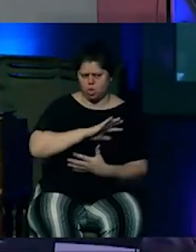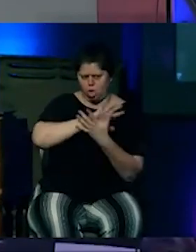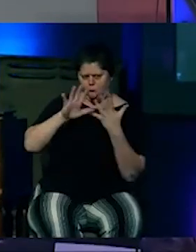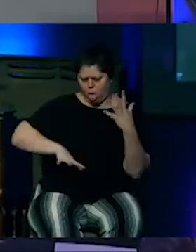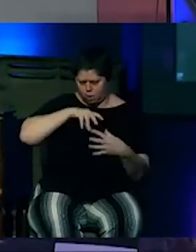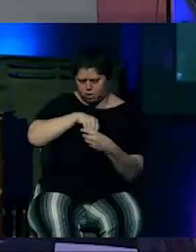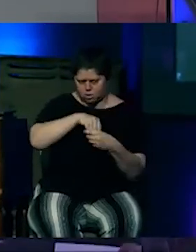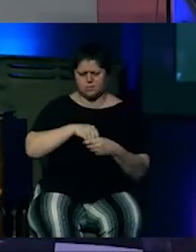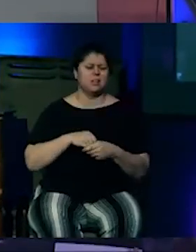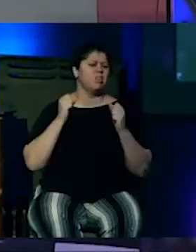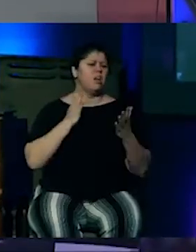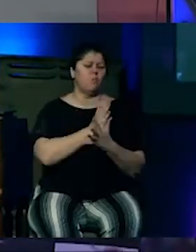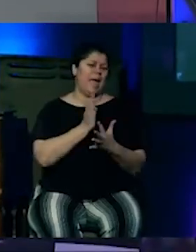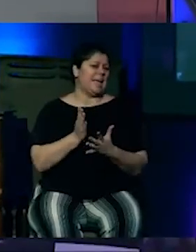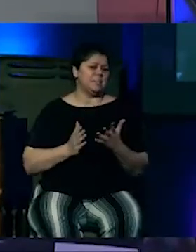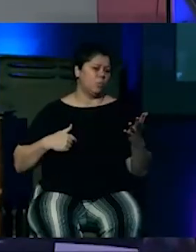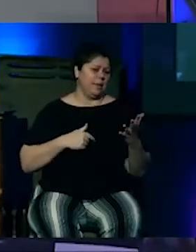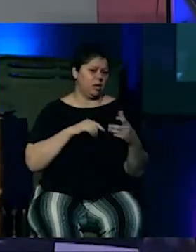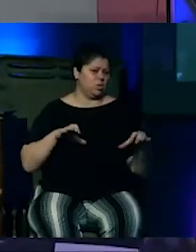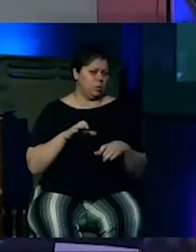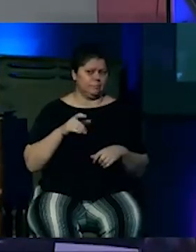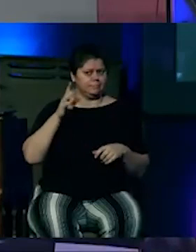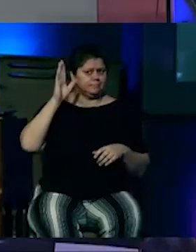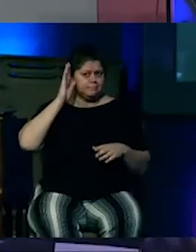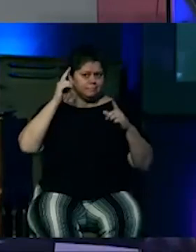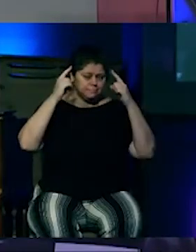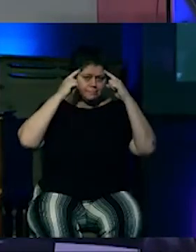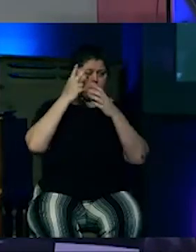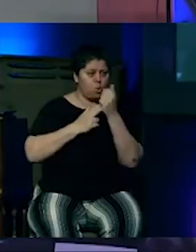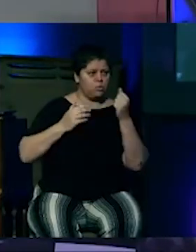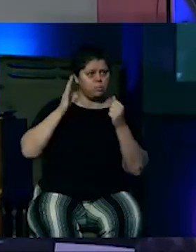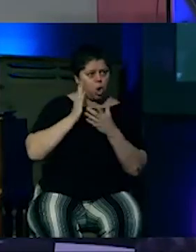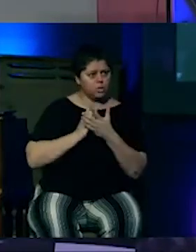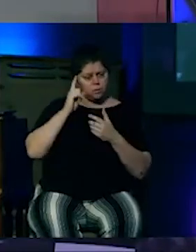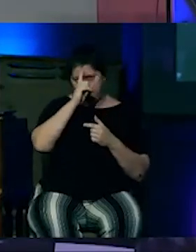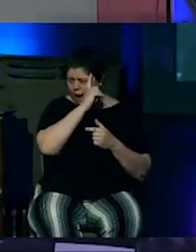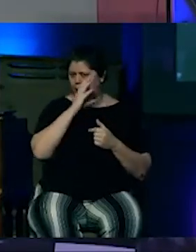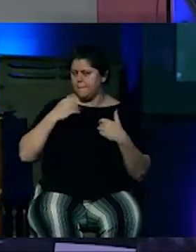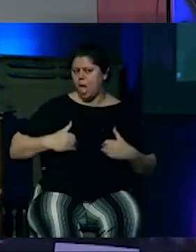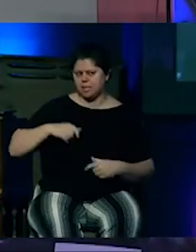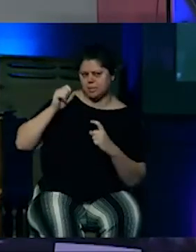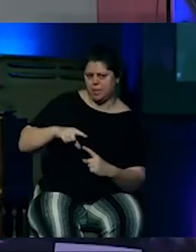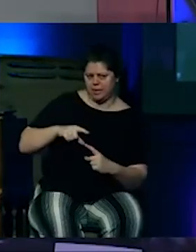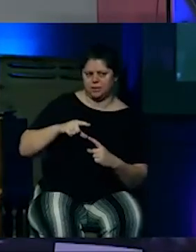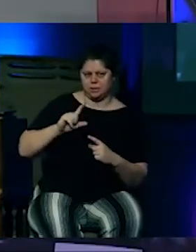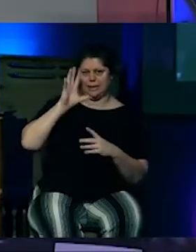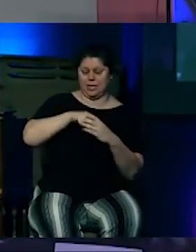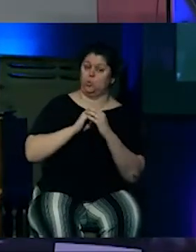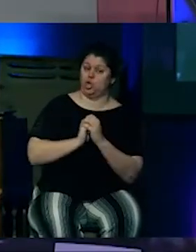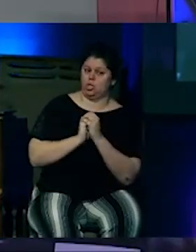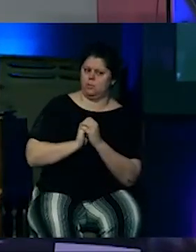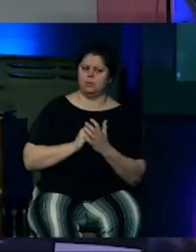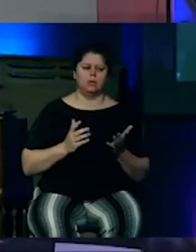a lot of ways that we are doing bilateral things that kind of stimulate our bodies when we're engaging in worship. And so it's not